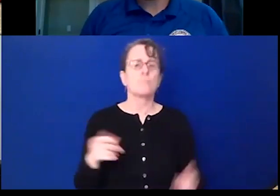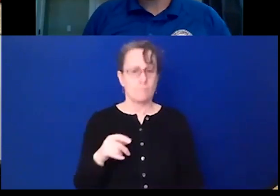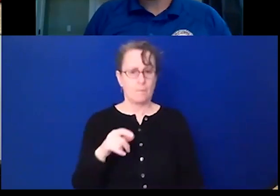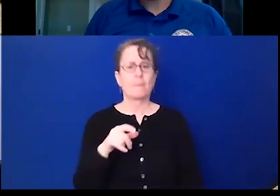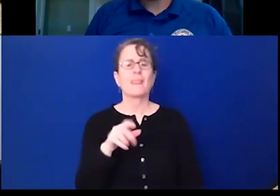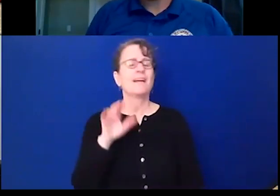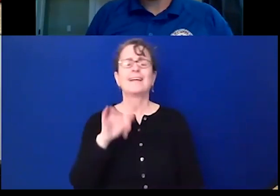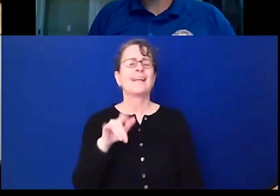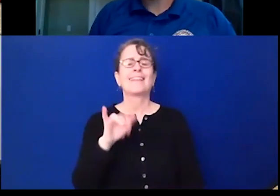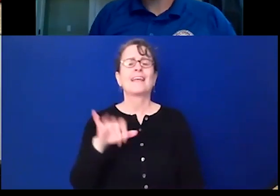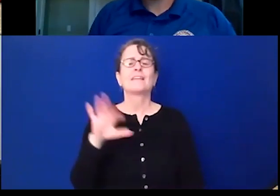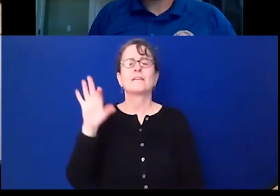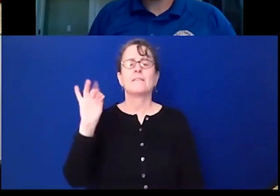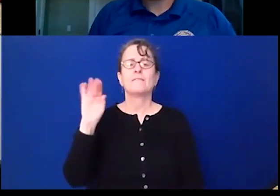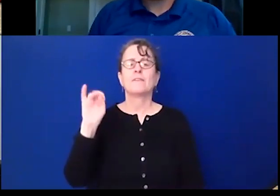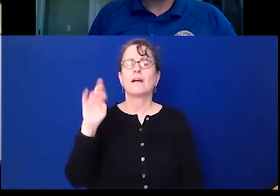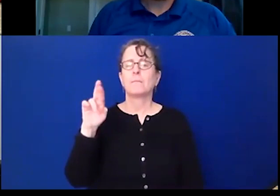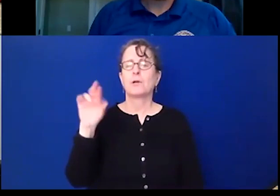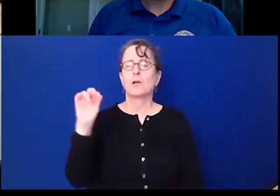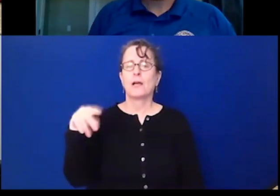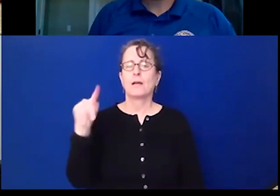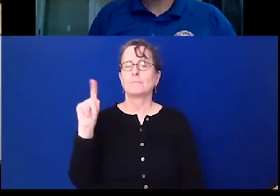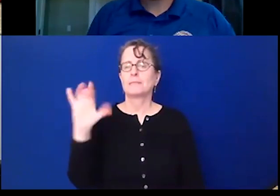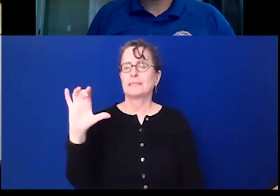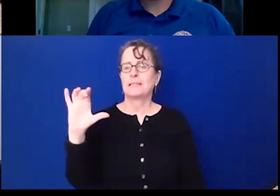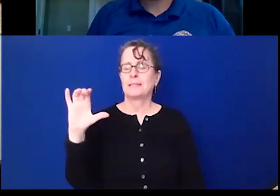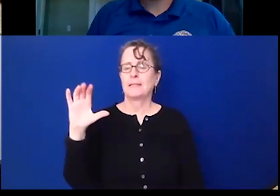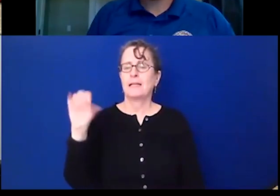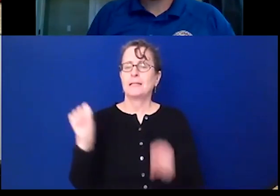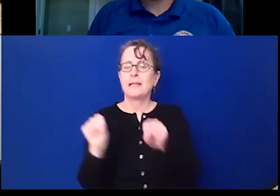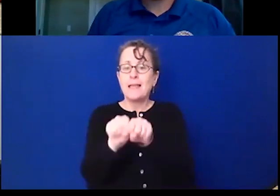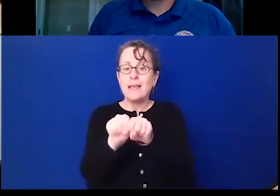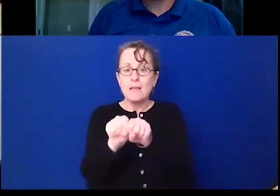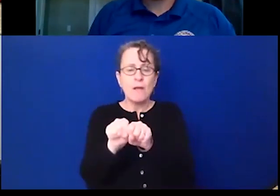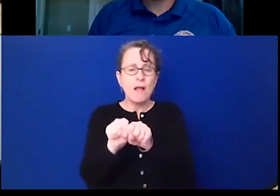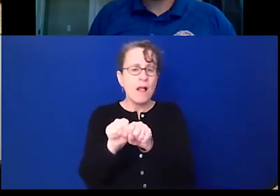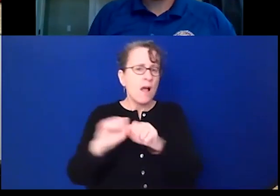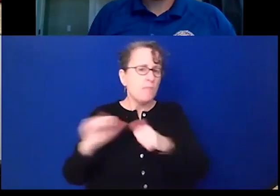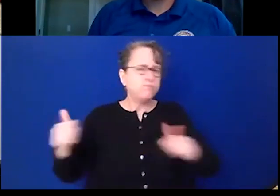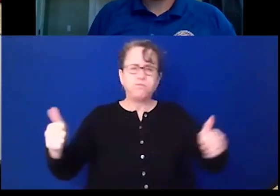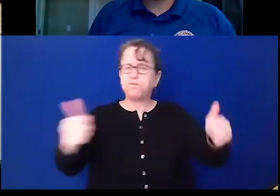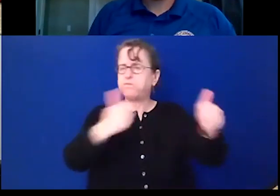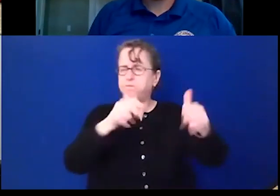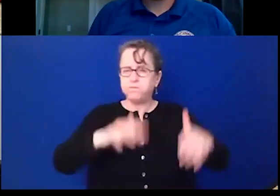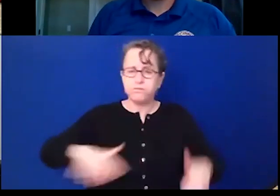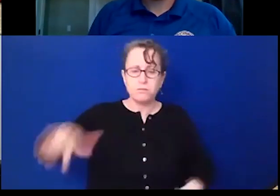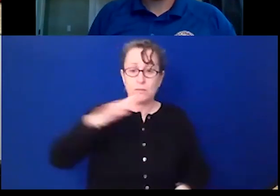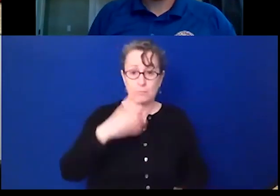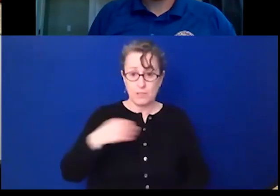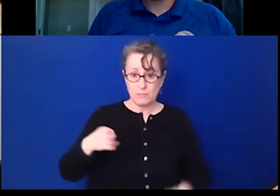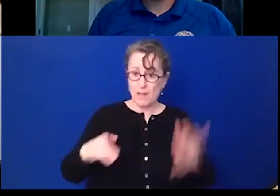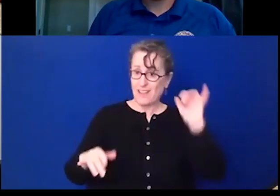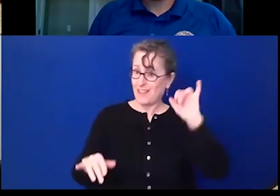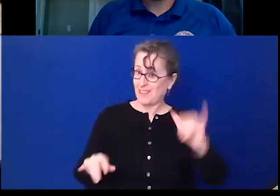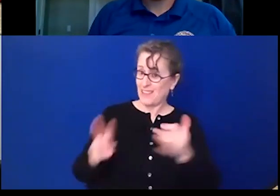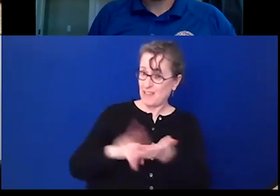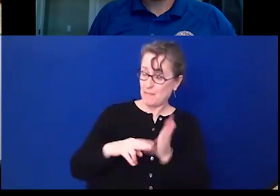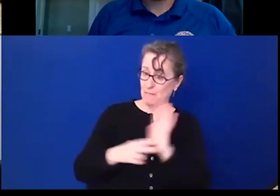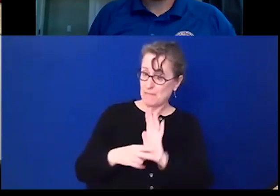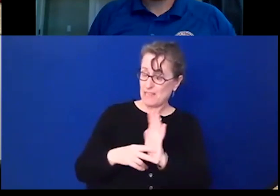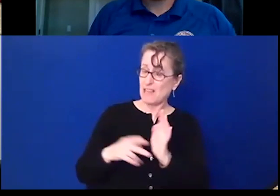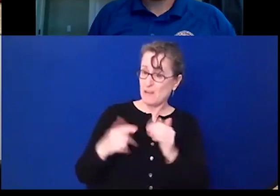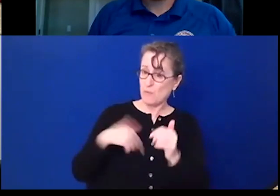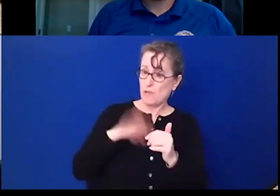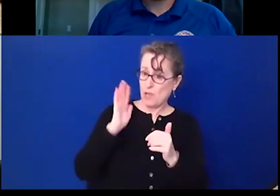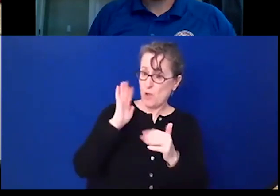installation of fiber optic cables all throughout the town. And that's going to improve Wi-Fi capability, because I still don't have any Wi-Fi pretty much